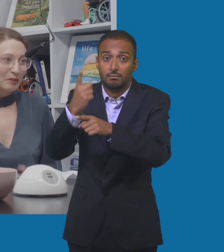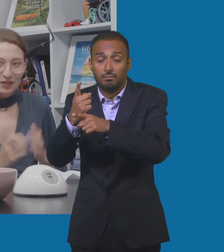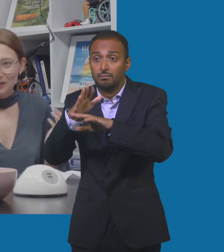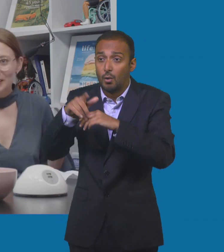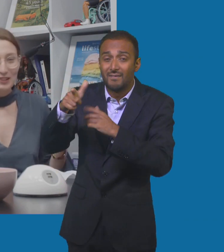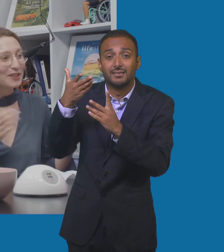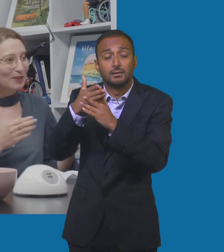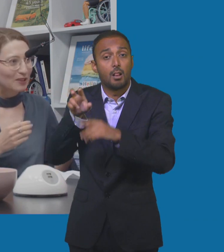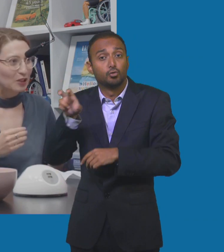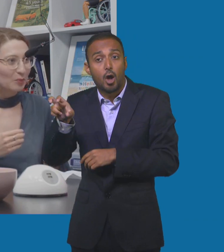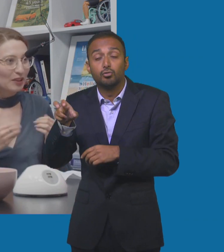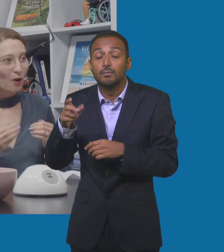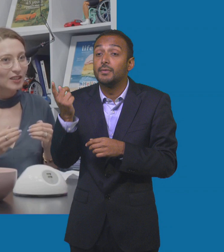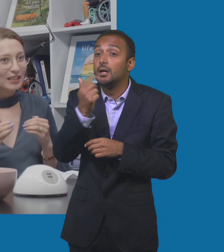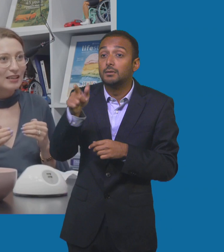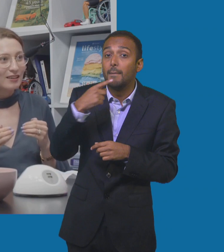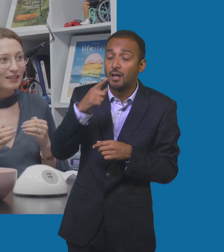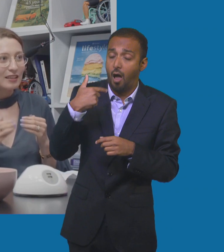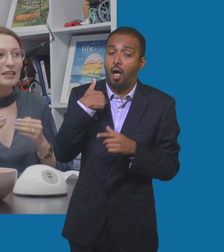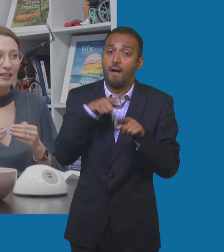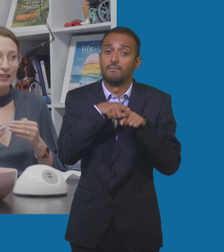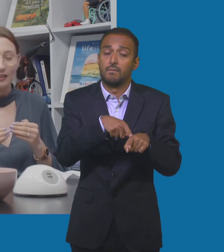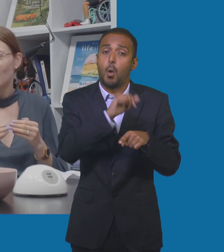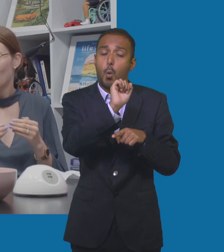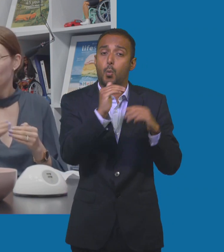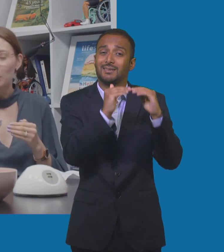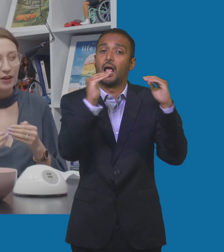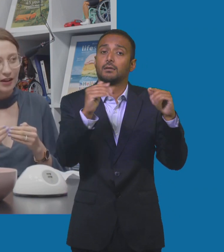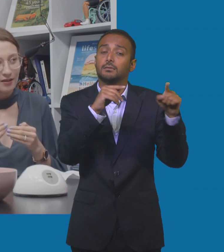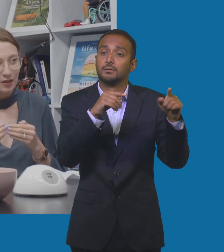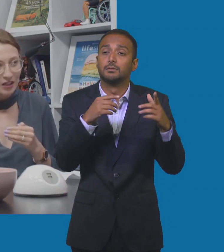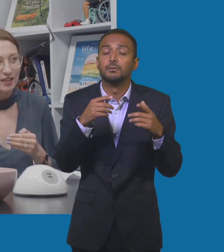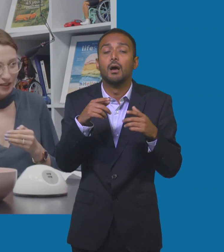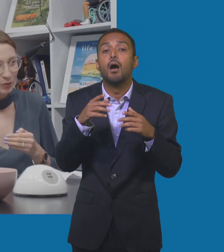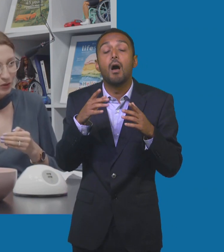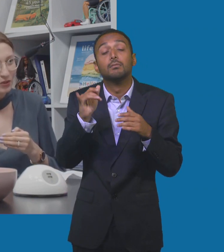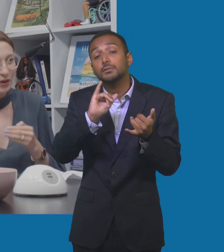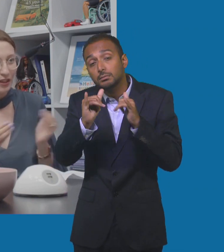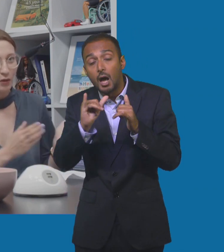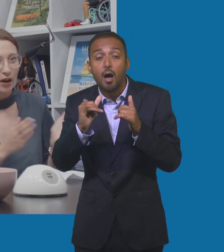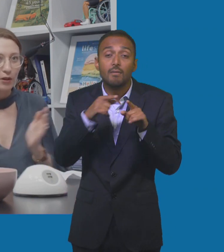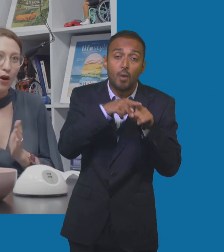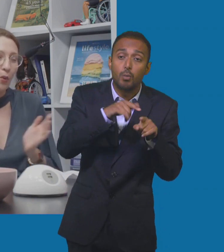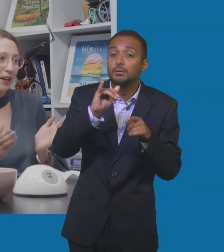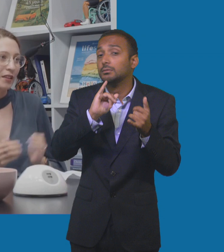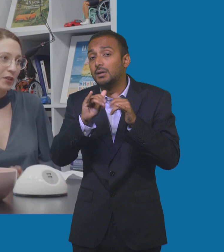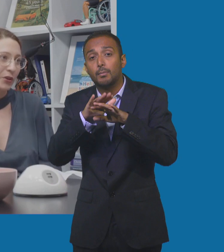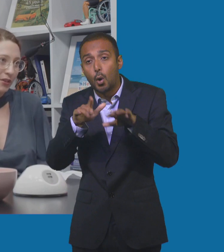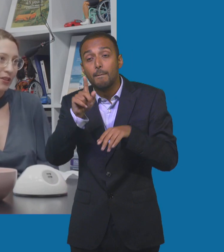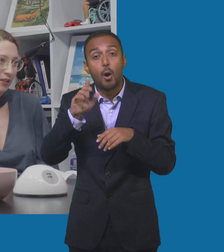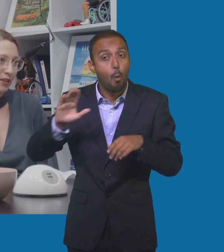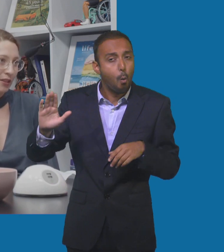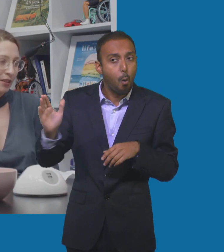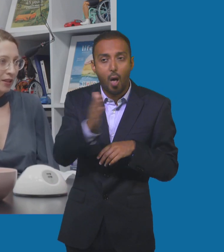standard. Sometimes they do, sometimes they don't, but they all see the need in kind of appearing to be accessible. So I think we've come a long way in